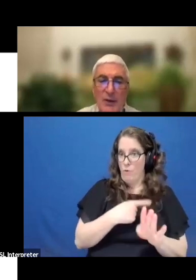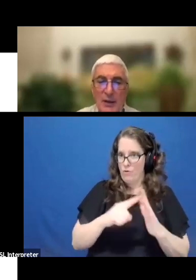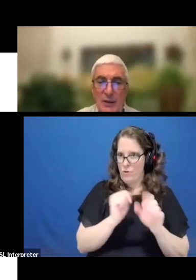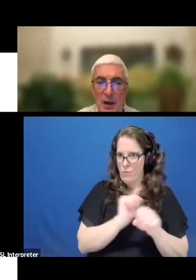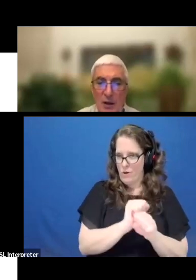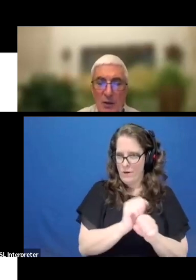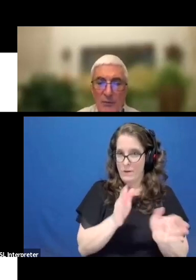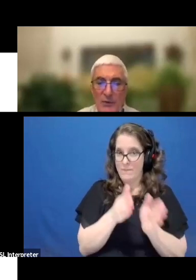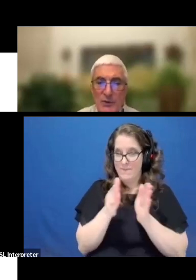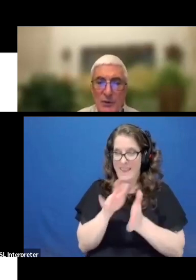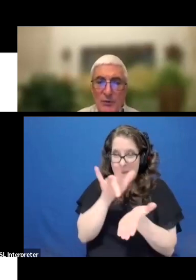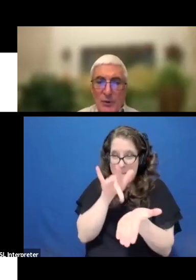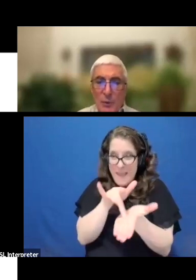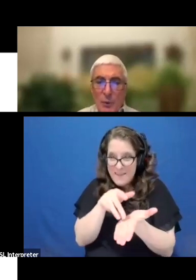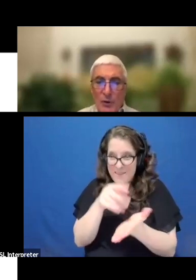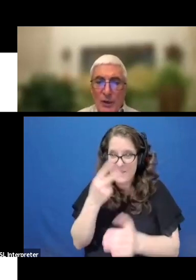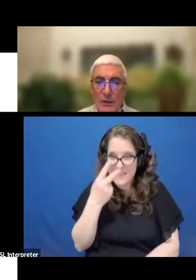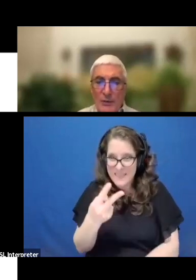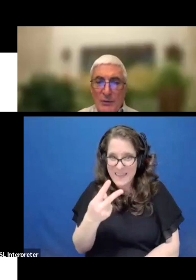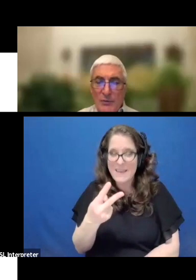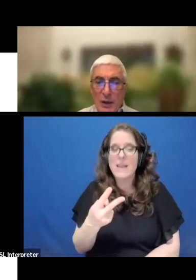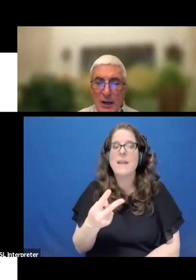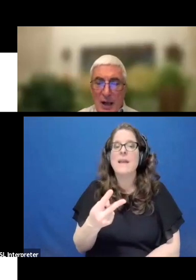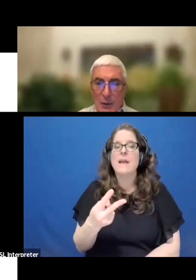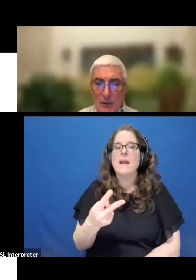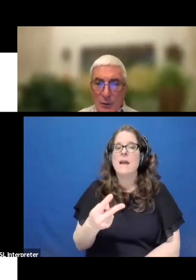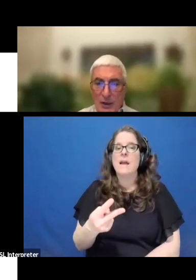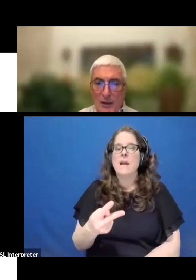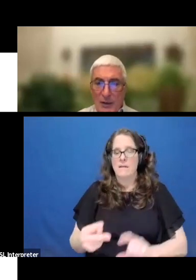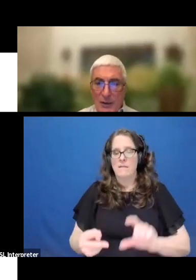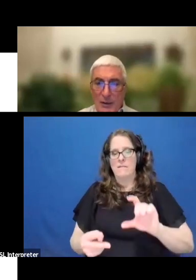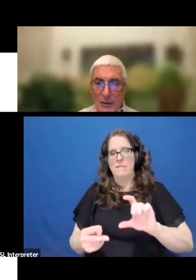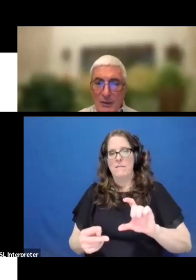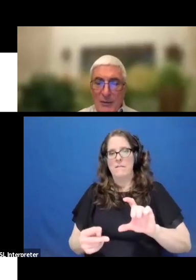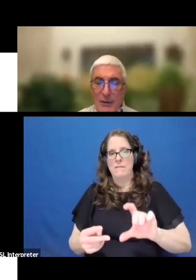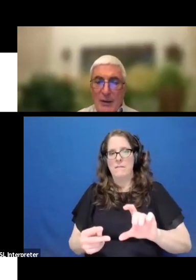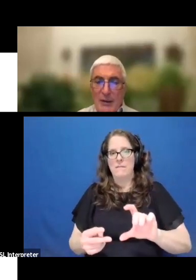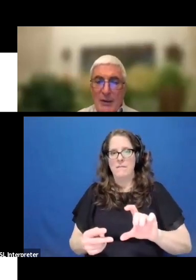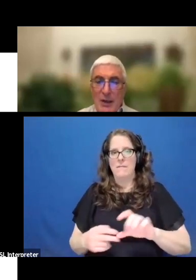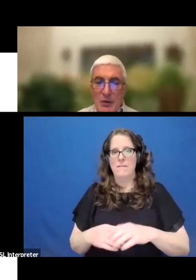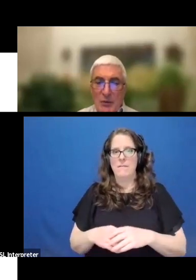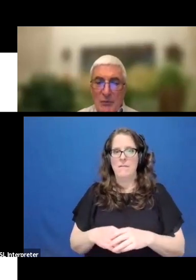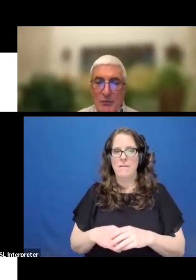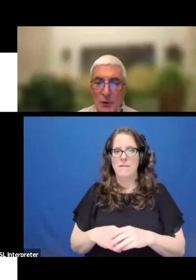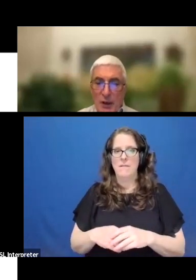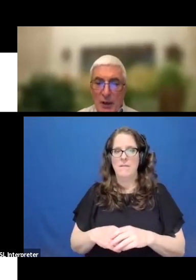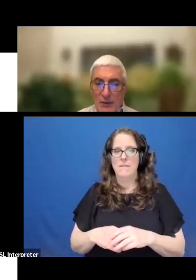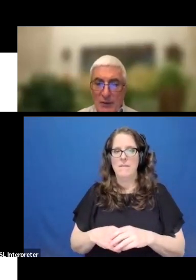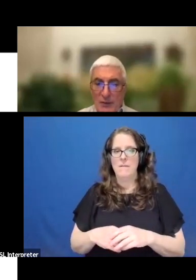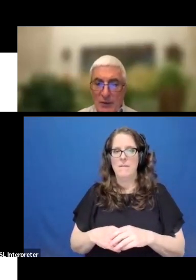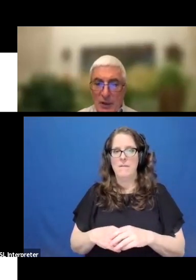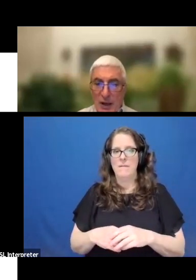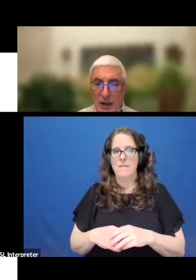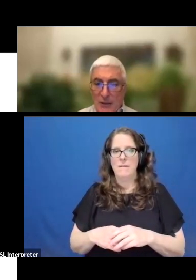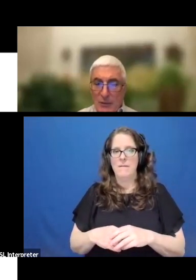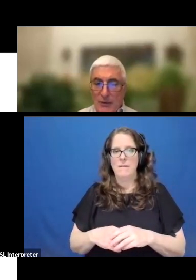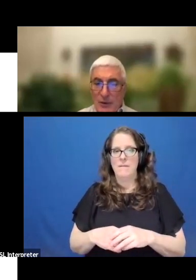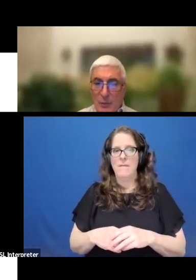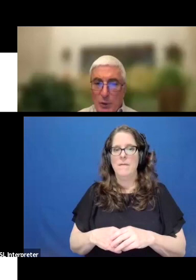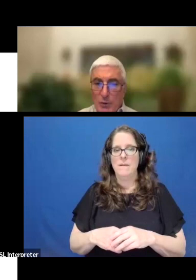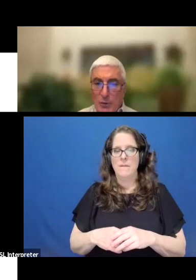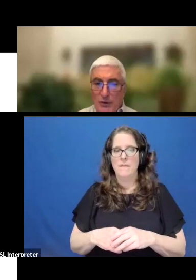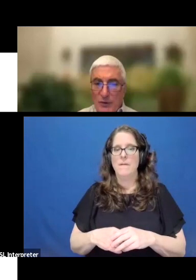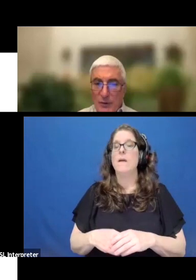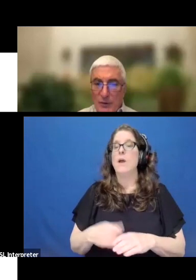The second column shows her working 20 hours a week, keeping the full SSDI. You can